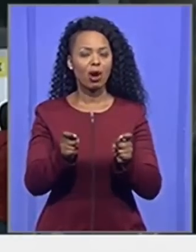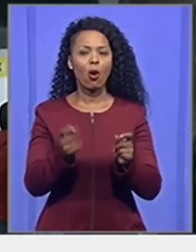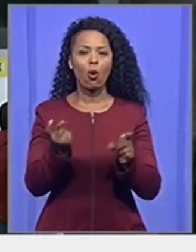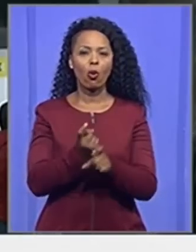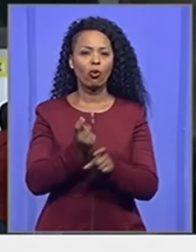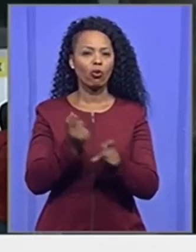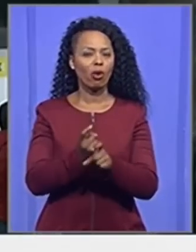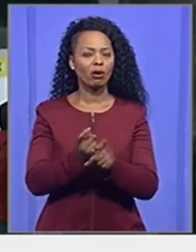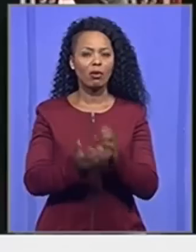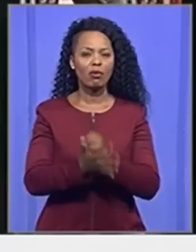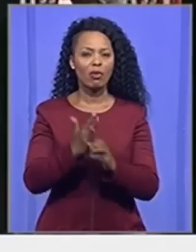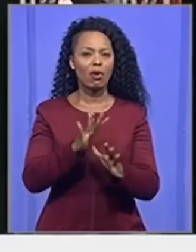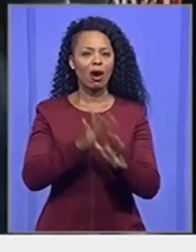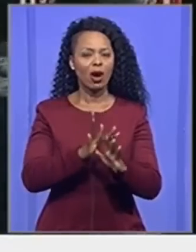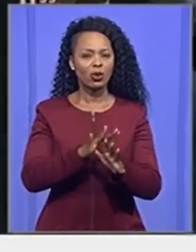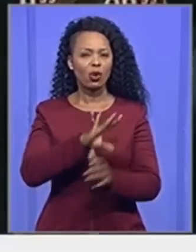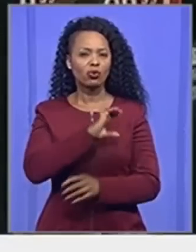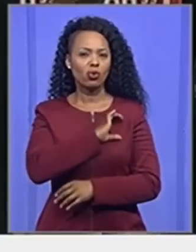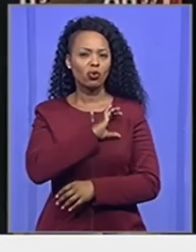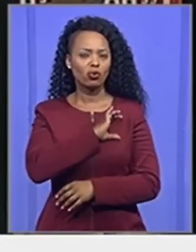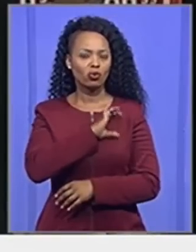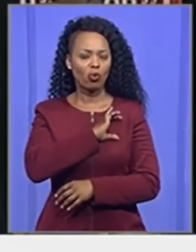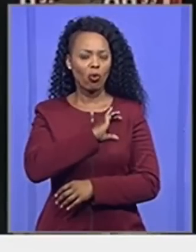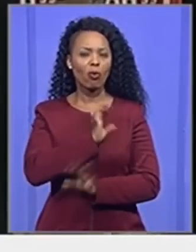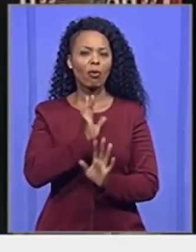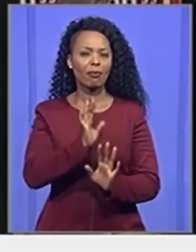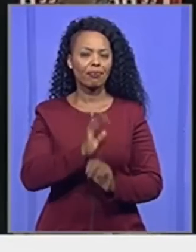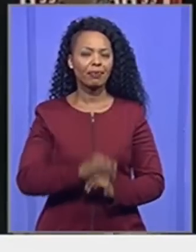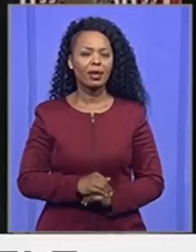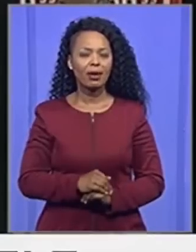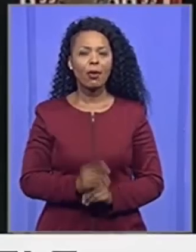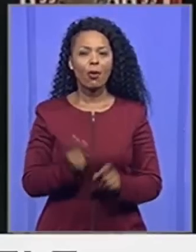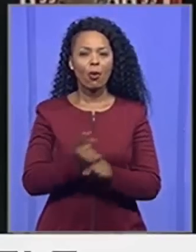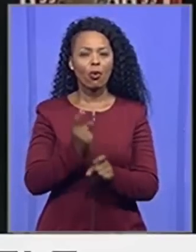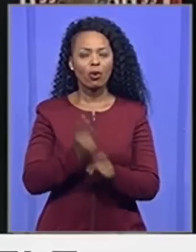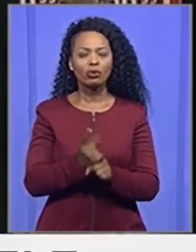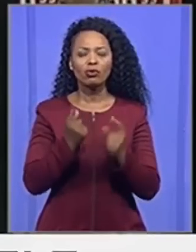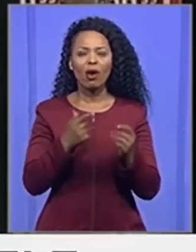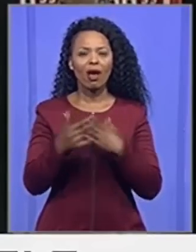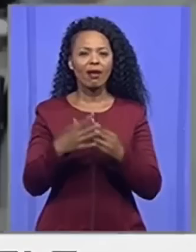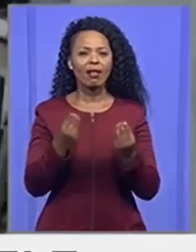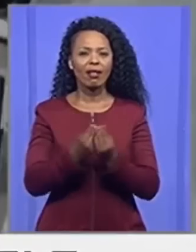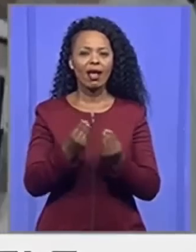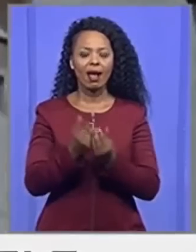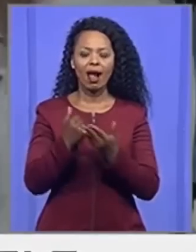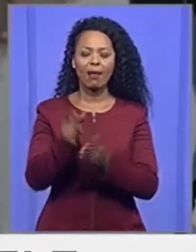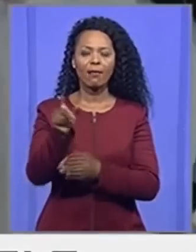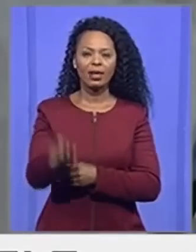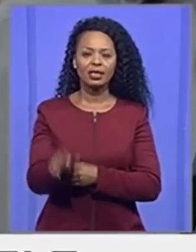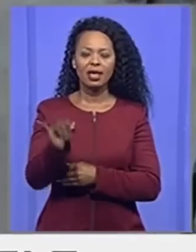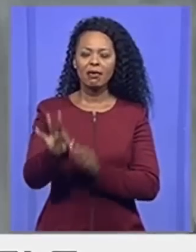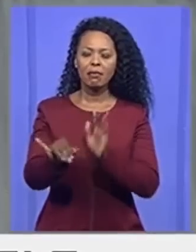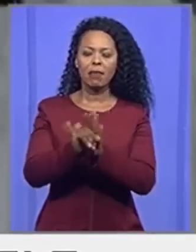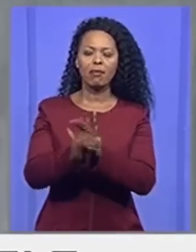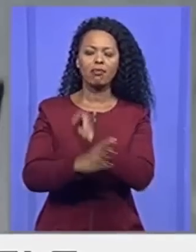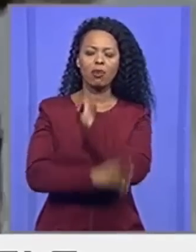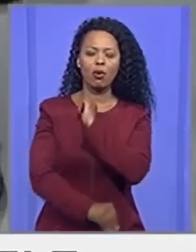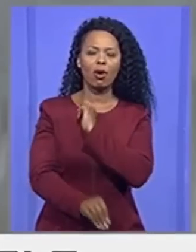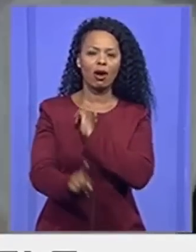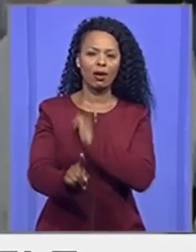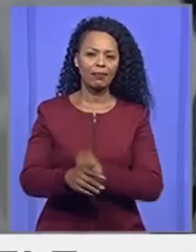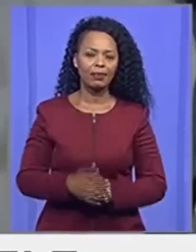always regarded the consumer as the queen or the king, and he wanted to do everything to help that person. Ackerman o tlo gopolwa